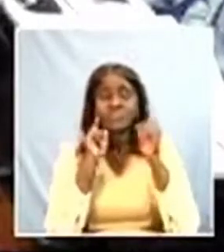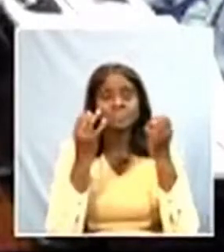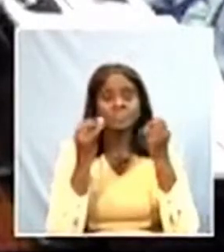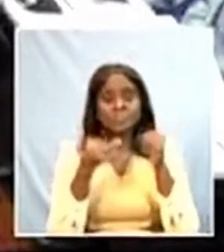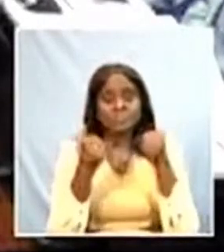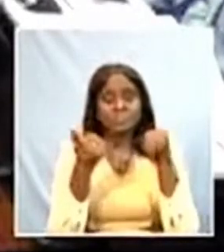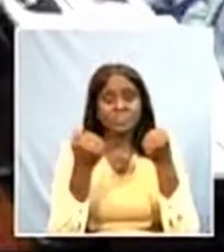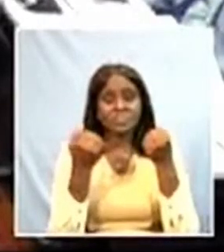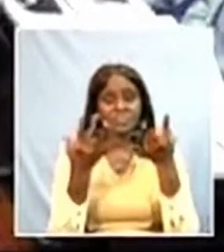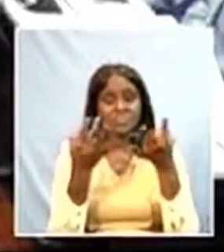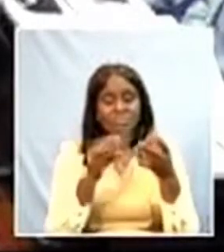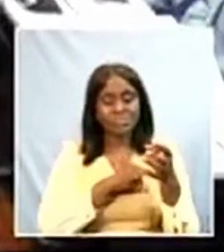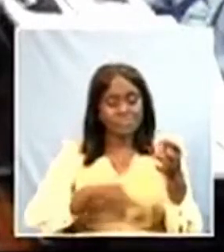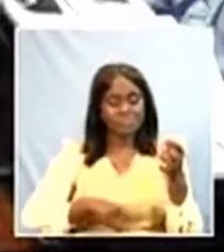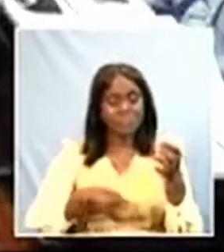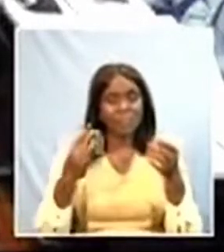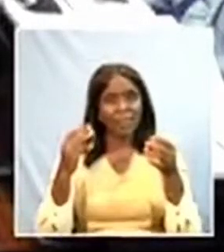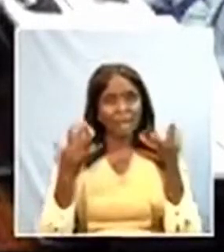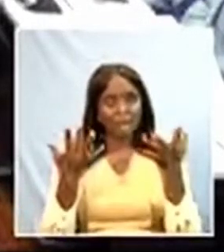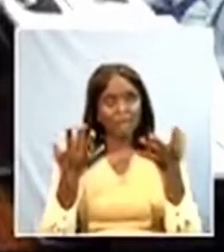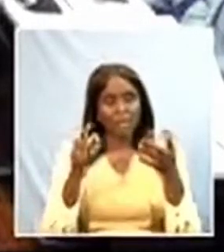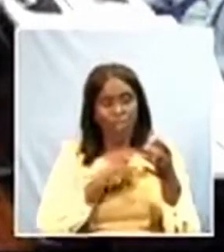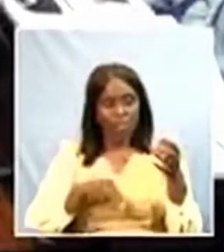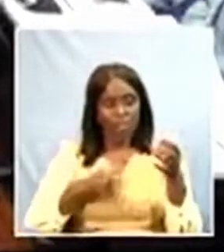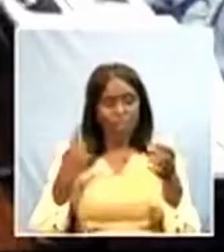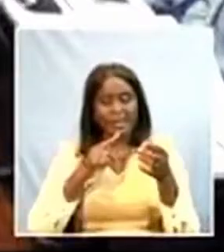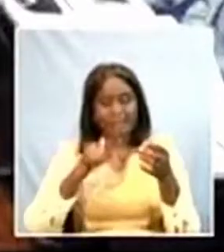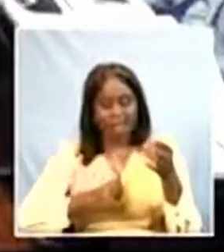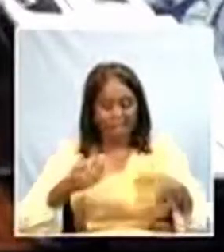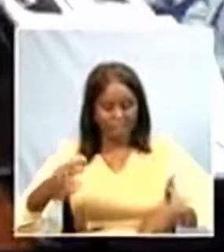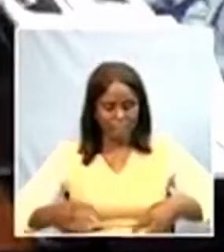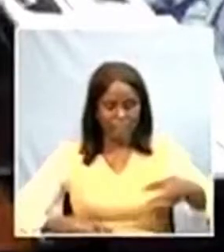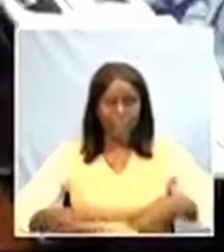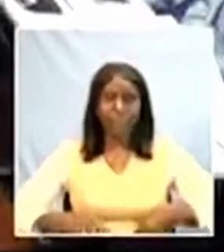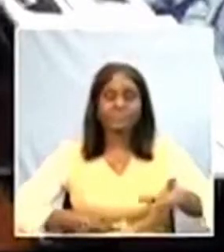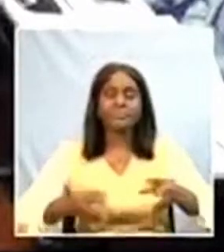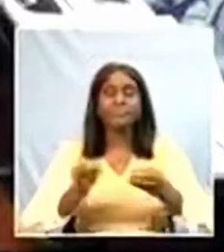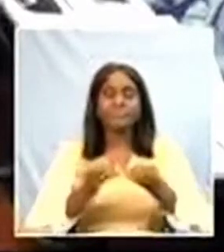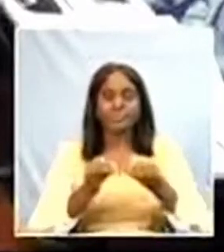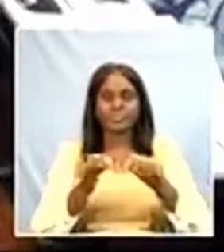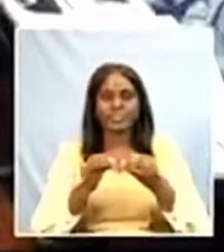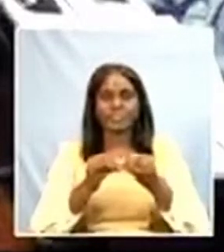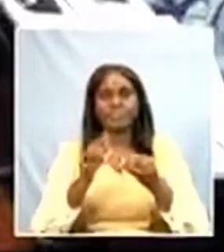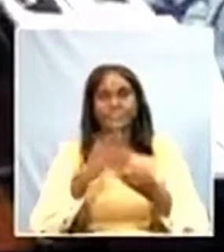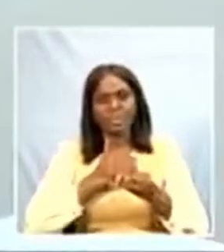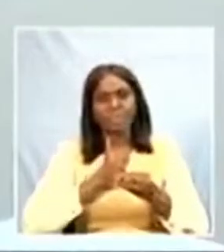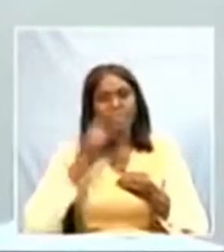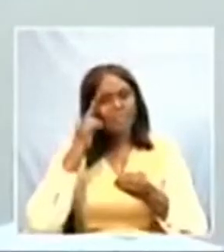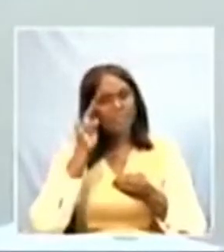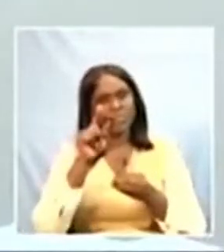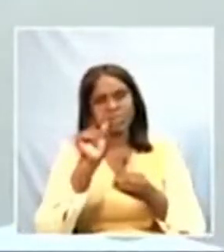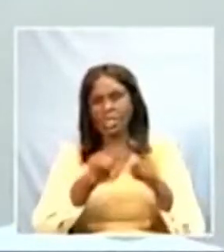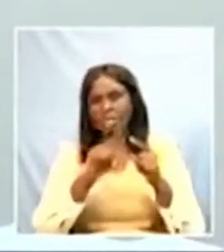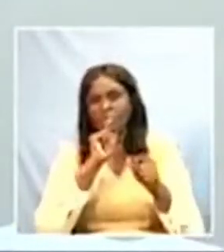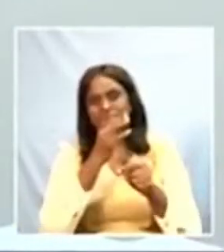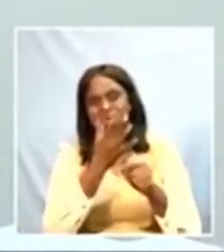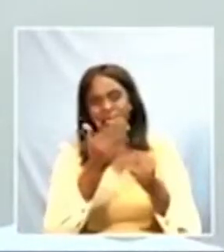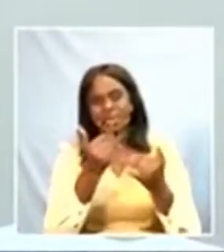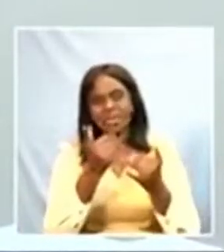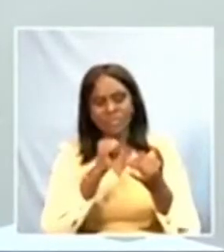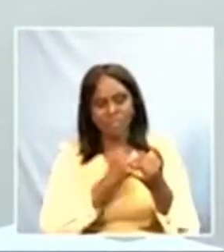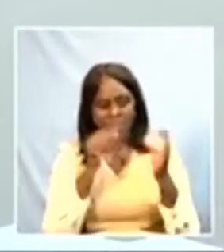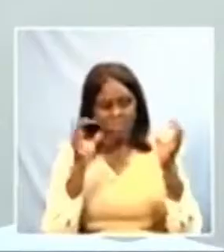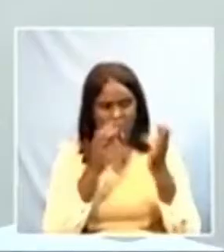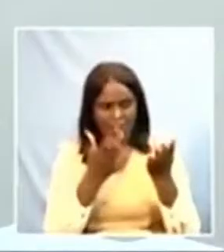of parliament we are complaining, I think you wouldn't be there. Now we are